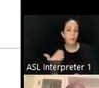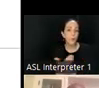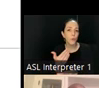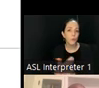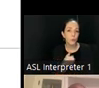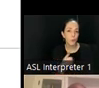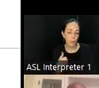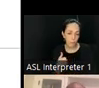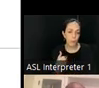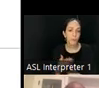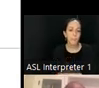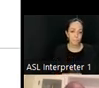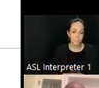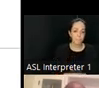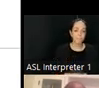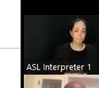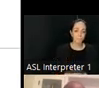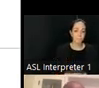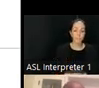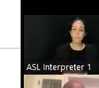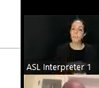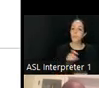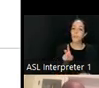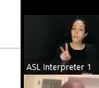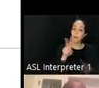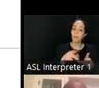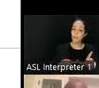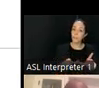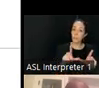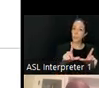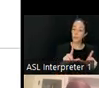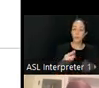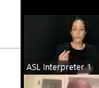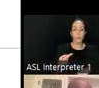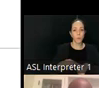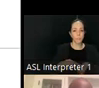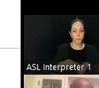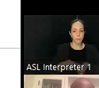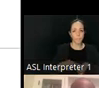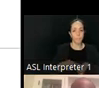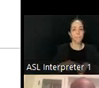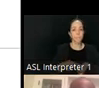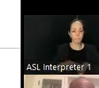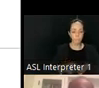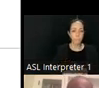members can apply to renew their term one time and will be considered for the position. Applying will allow the board